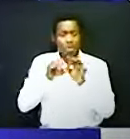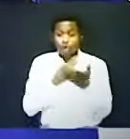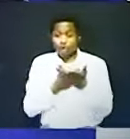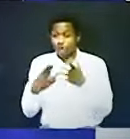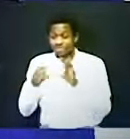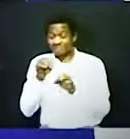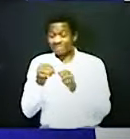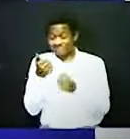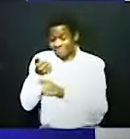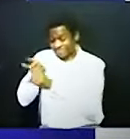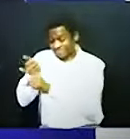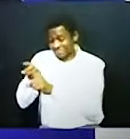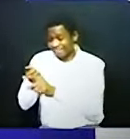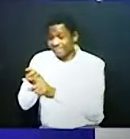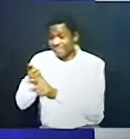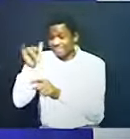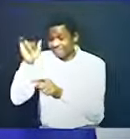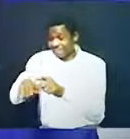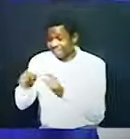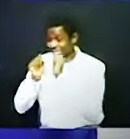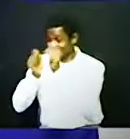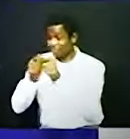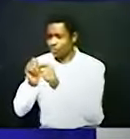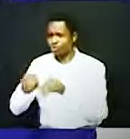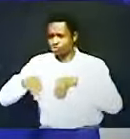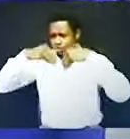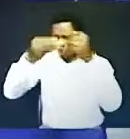will activate that gift.